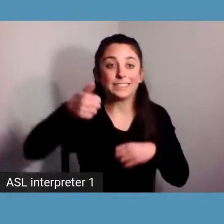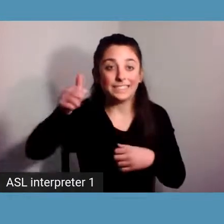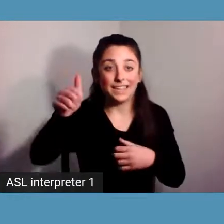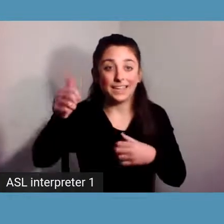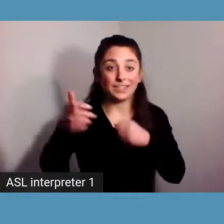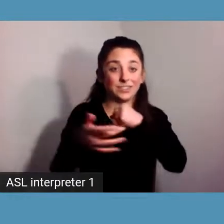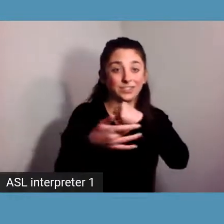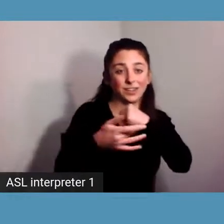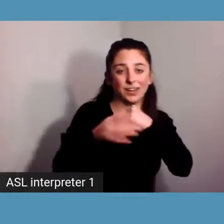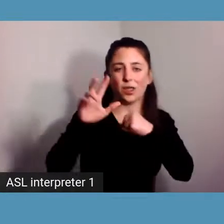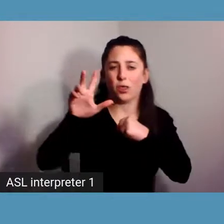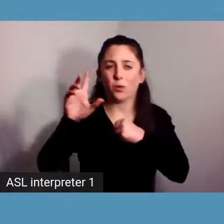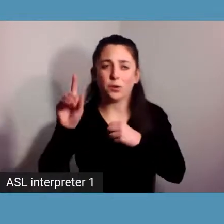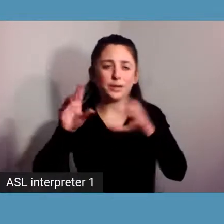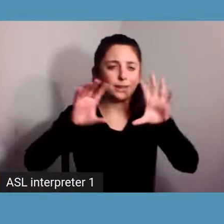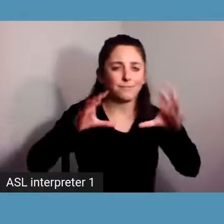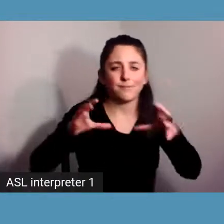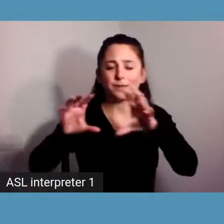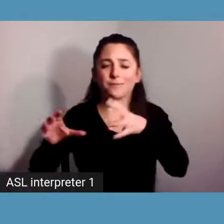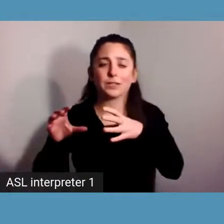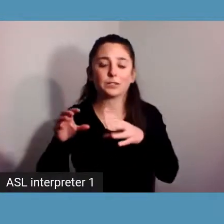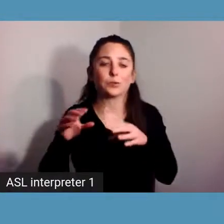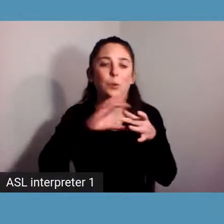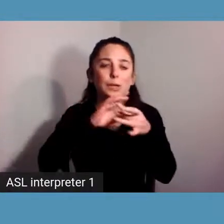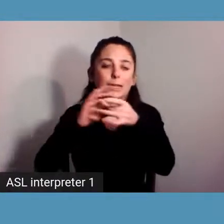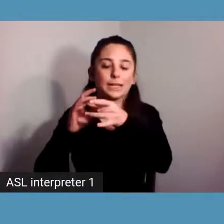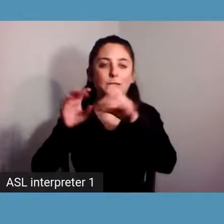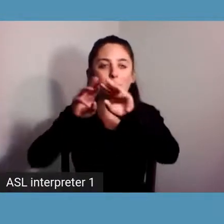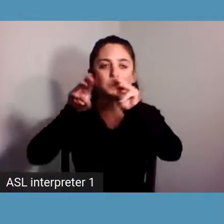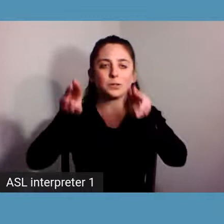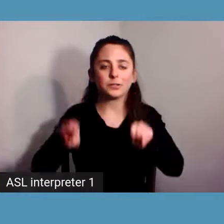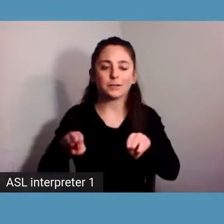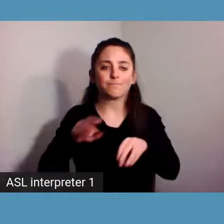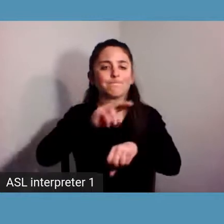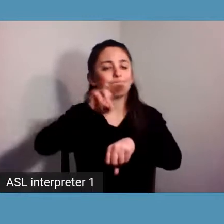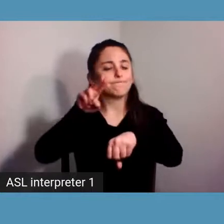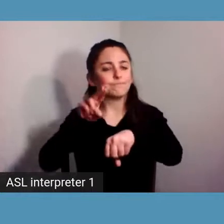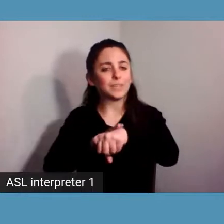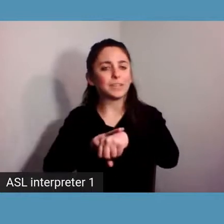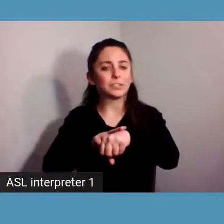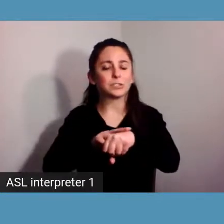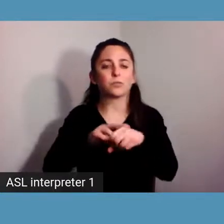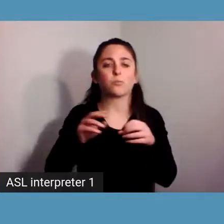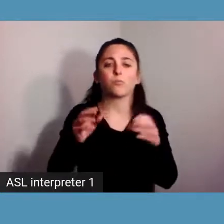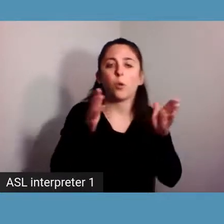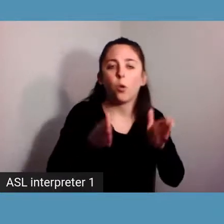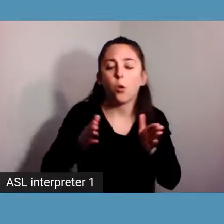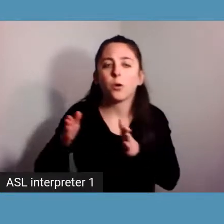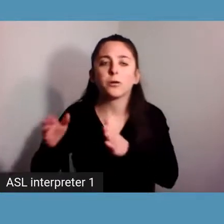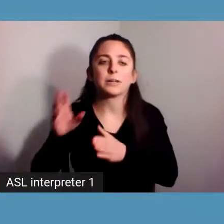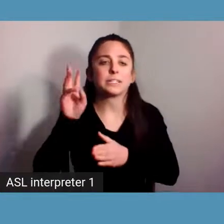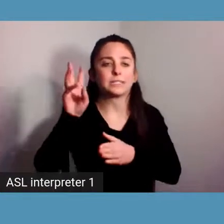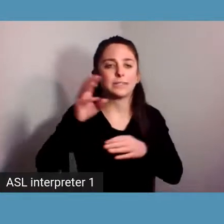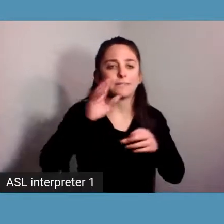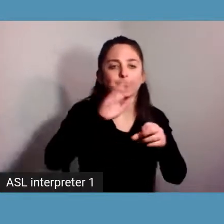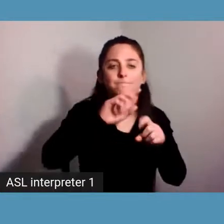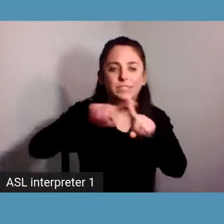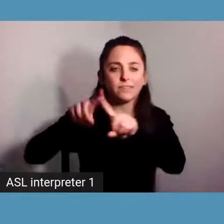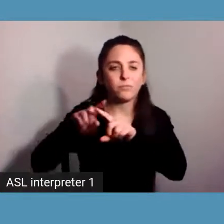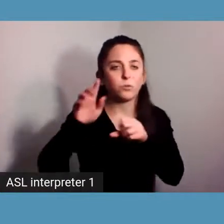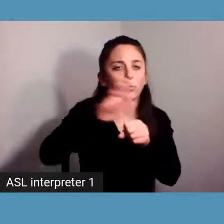museums. The Digital Empowerment Project is a nationwide initiative organized by the 6 U.S. regional museum